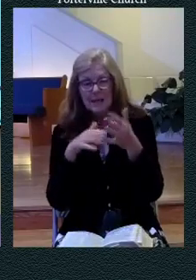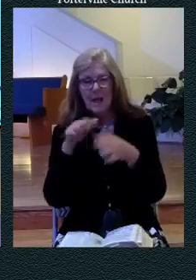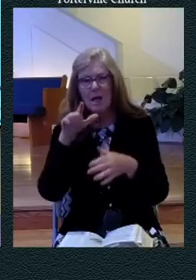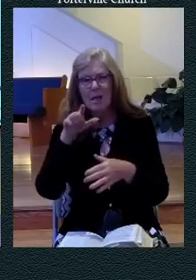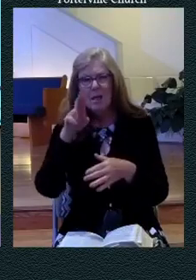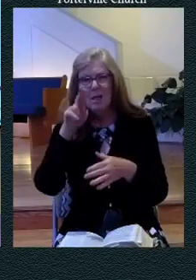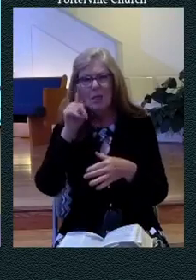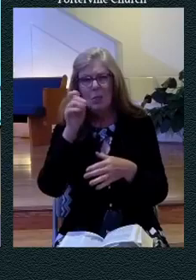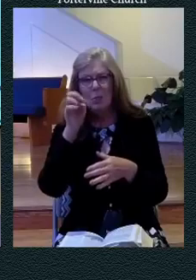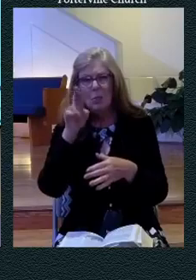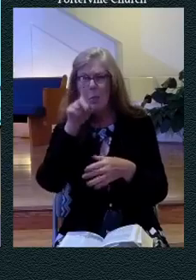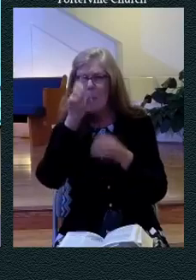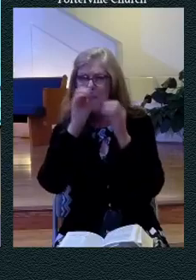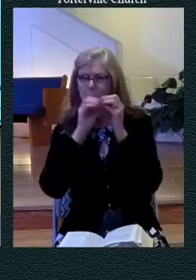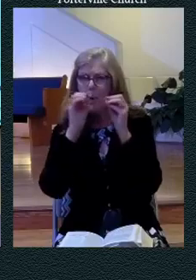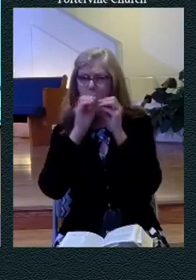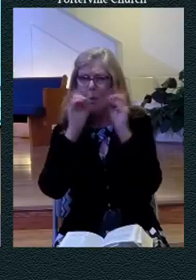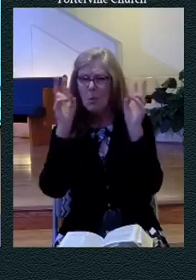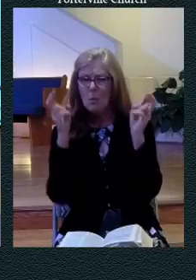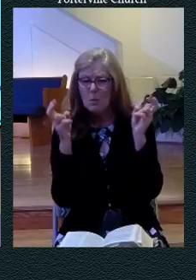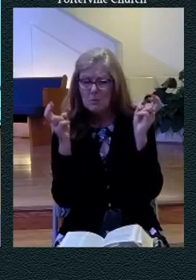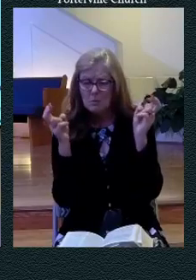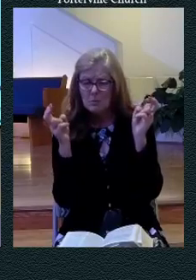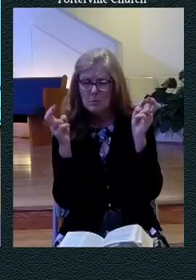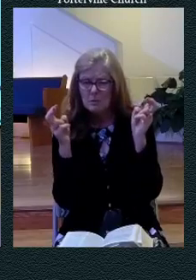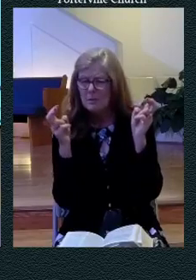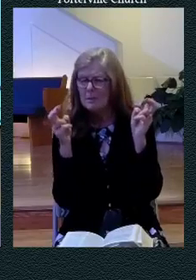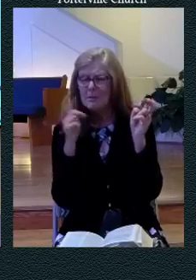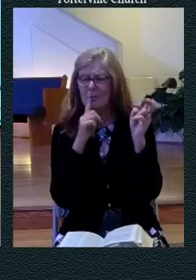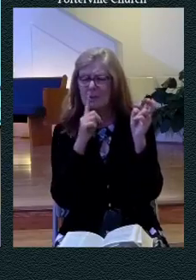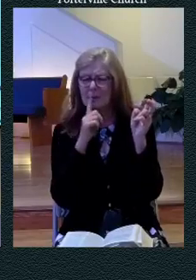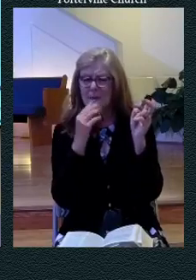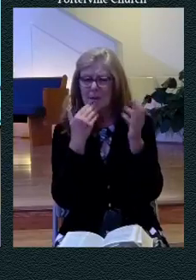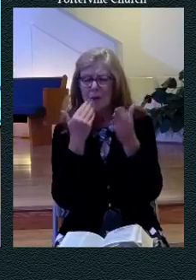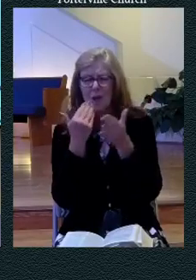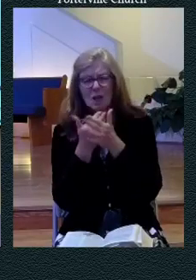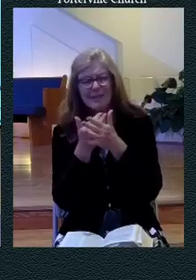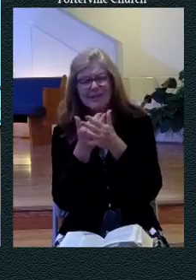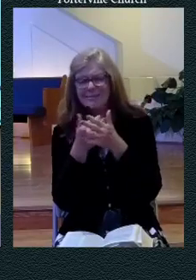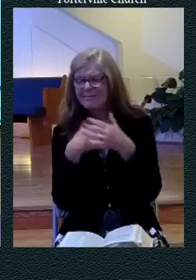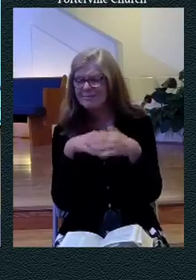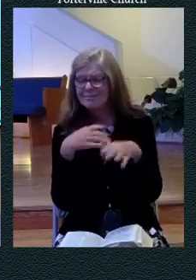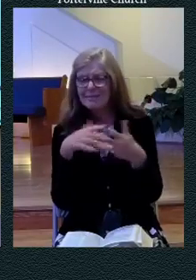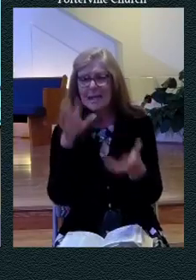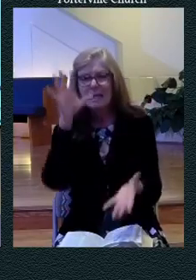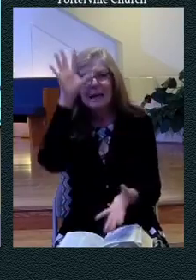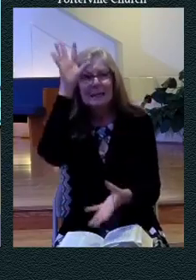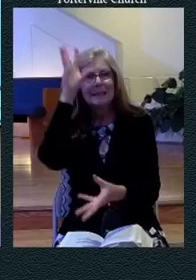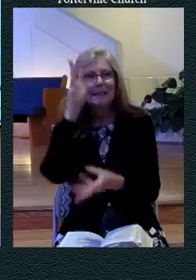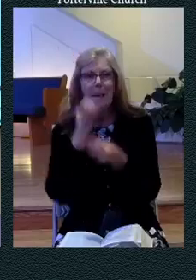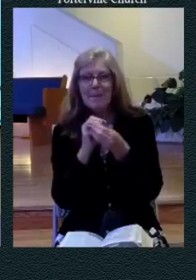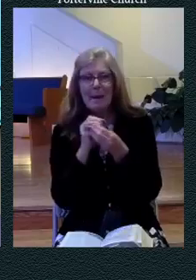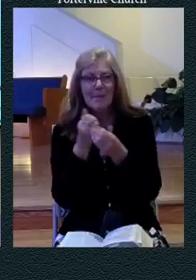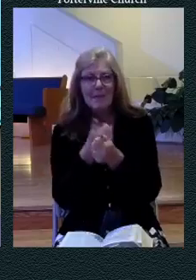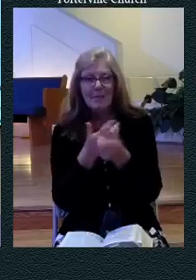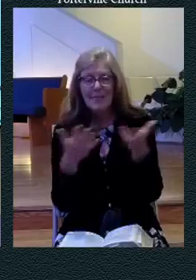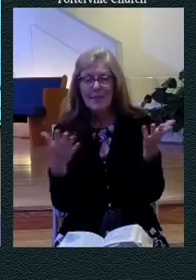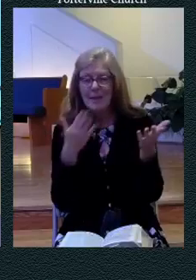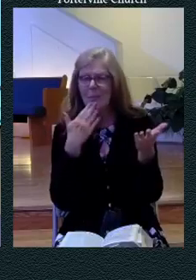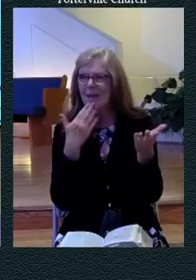I want to close with one more quote from Luther. It's a really short one, but it sums up the whole of what I've tried to say. Listen to